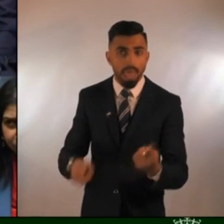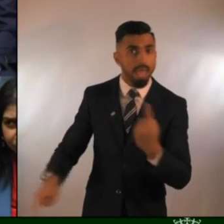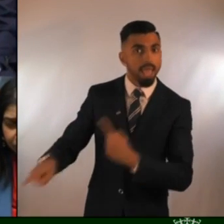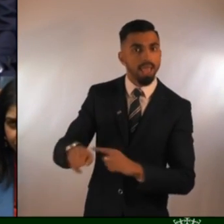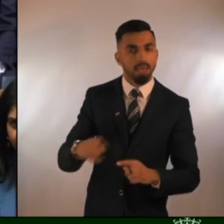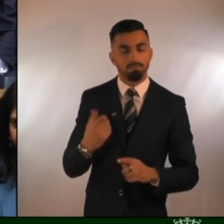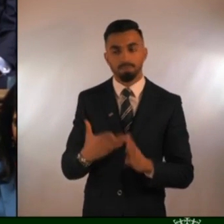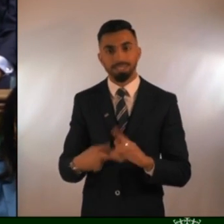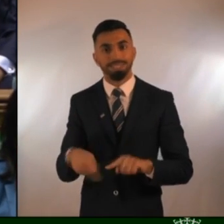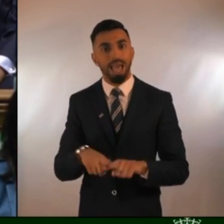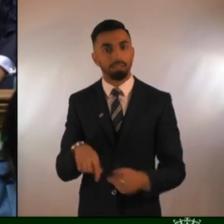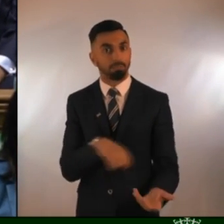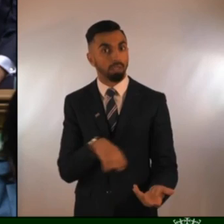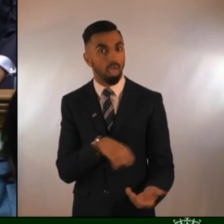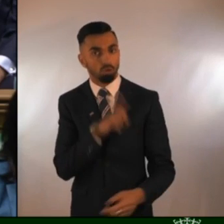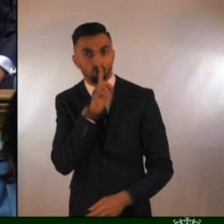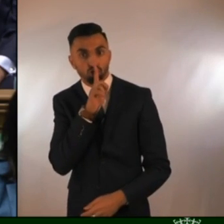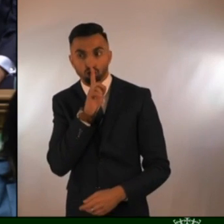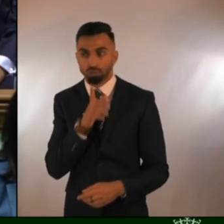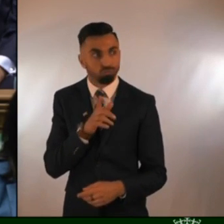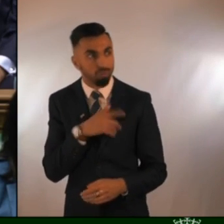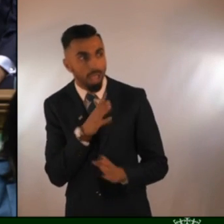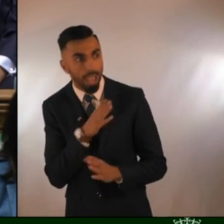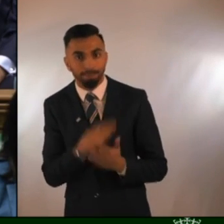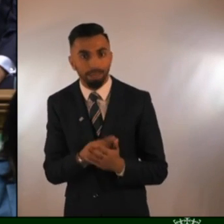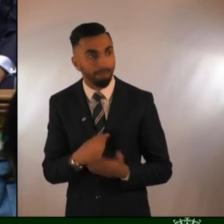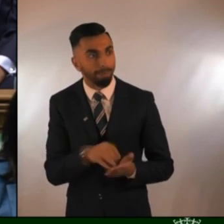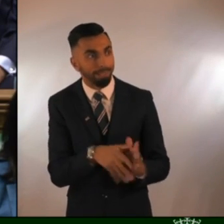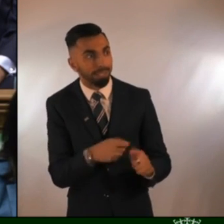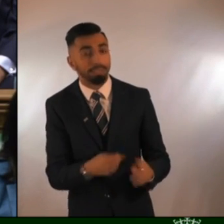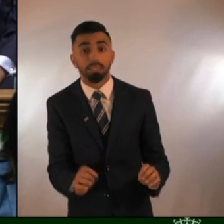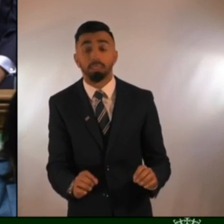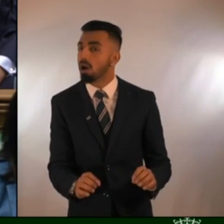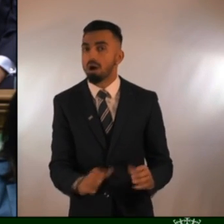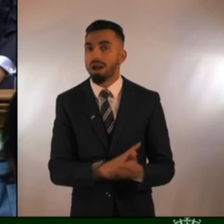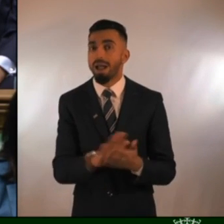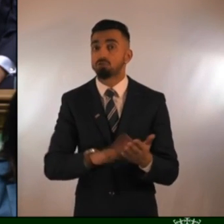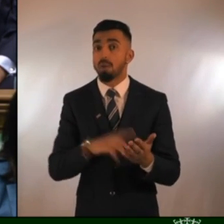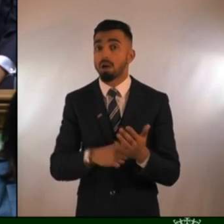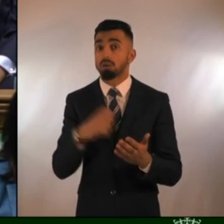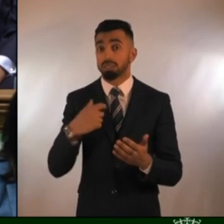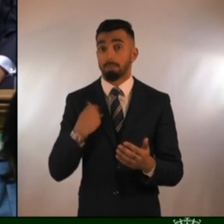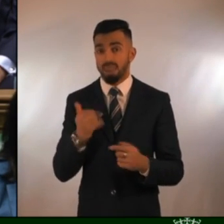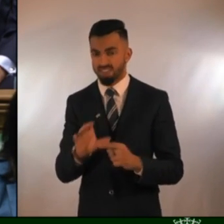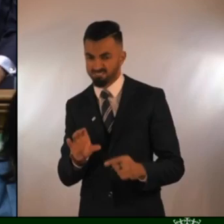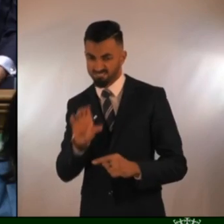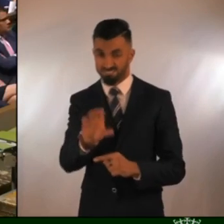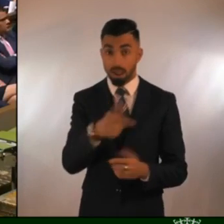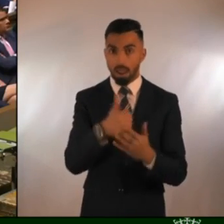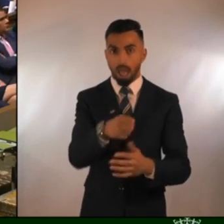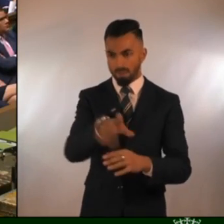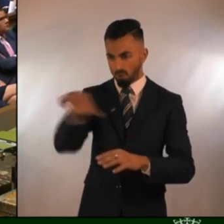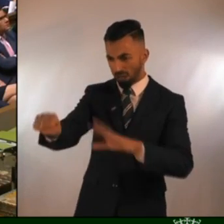non-compliance, including extra funding for HMRC to secure £4.4 billion of additional revenue.